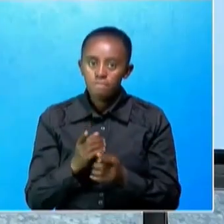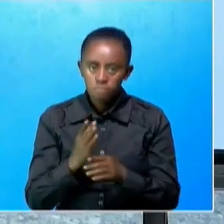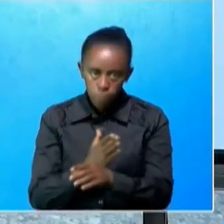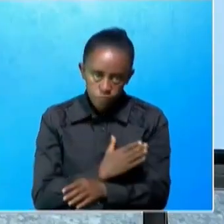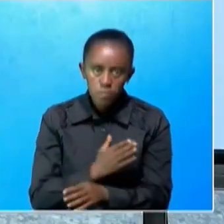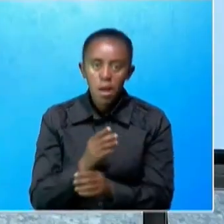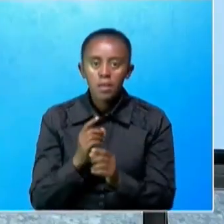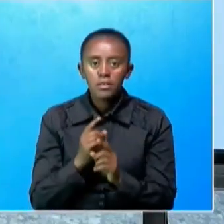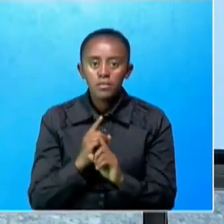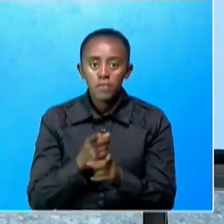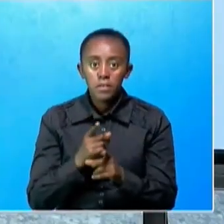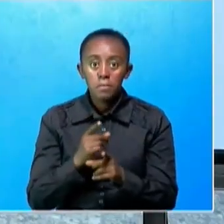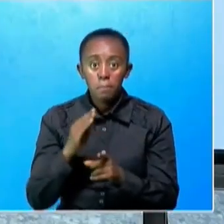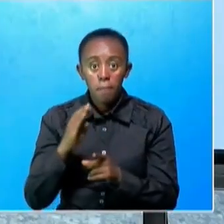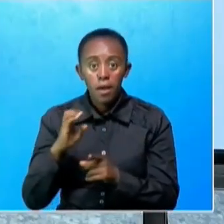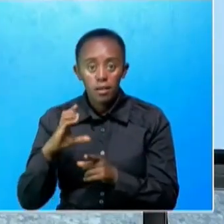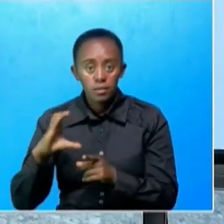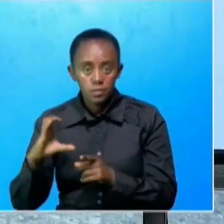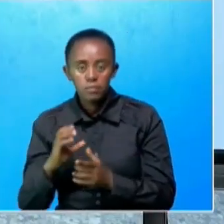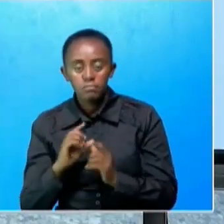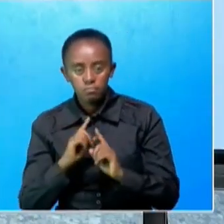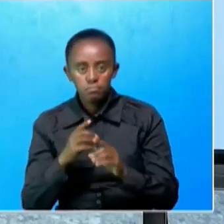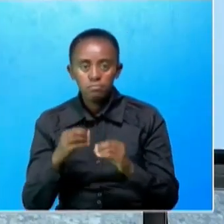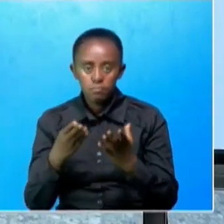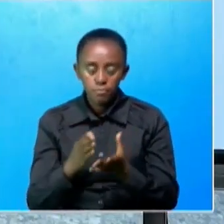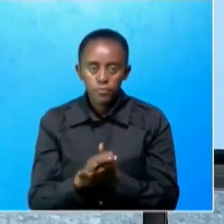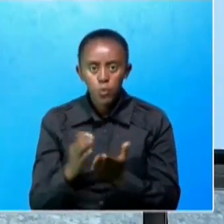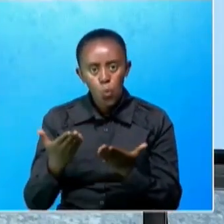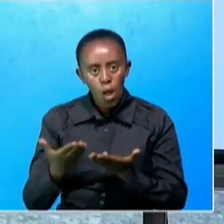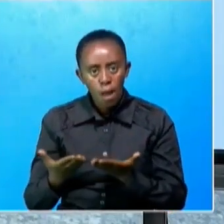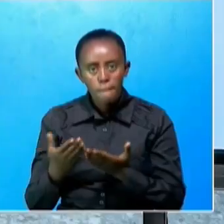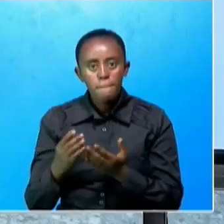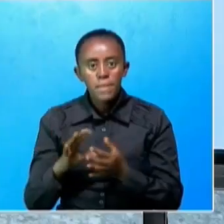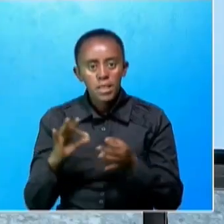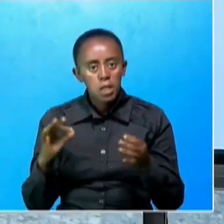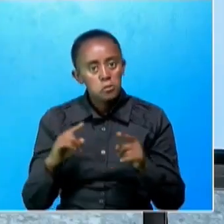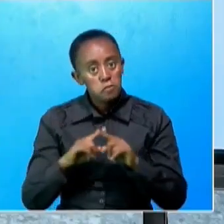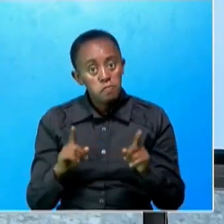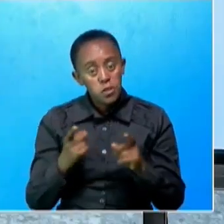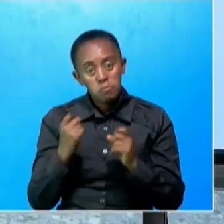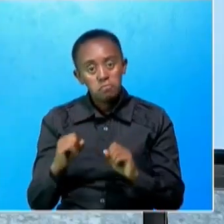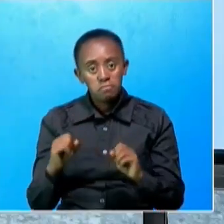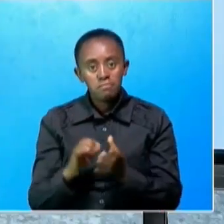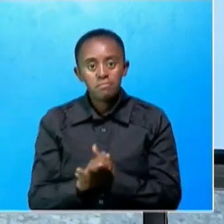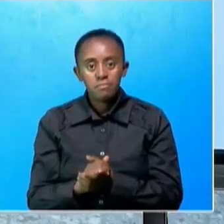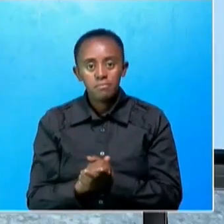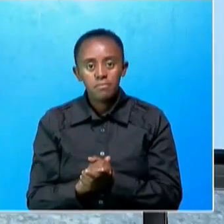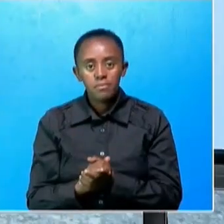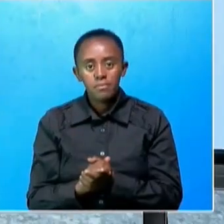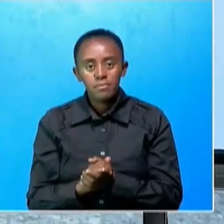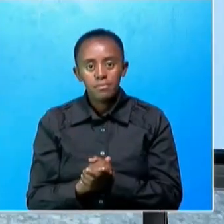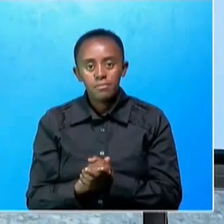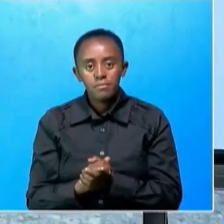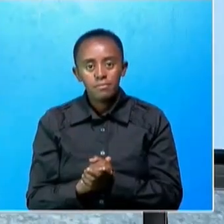Very good. Now you are welcome. Our sentence may be that difference. Not